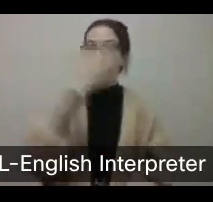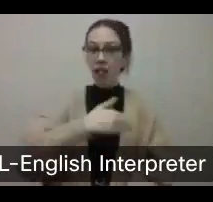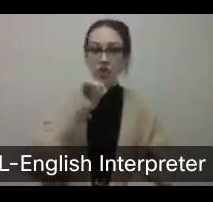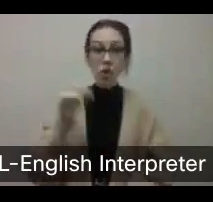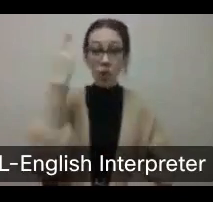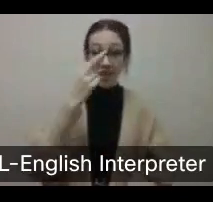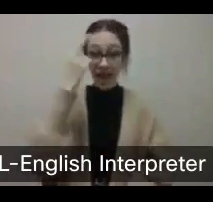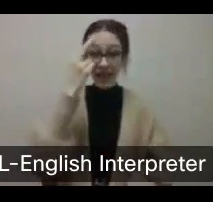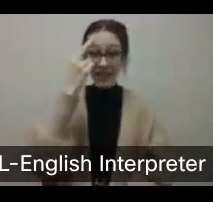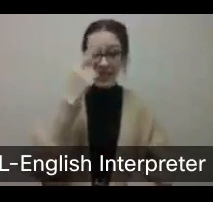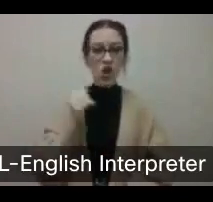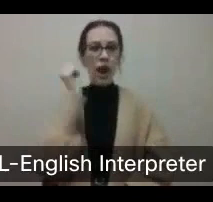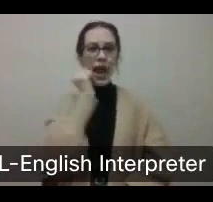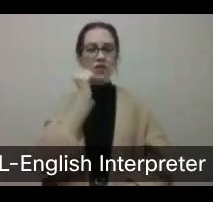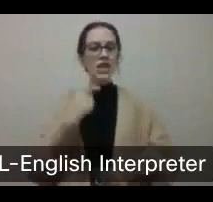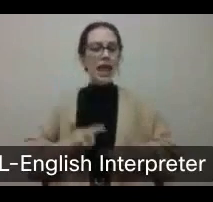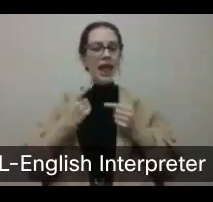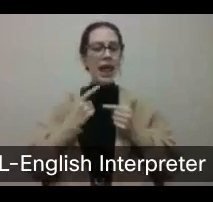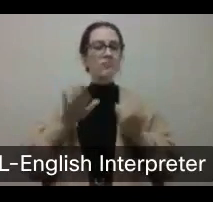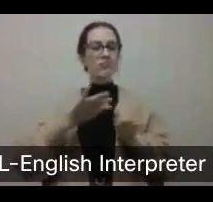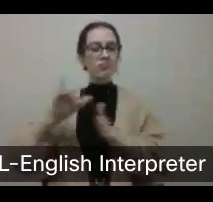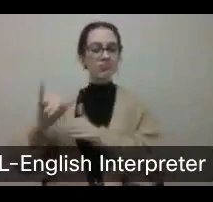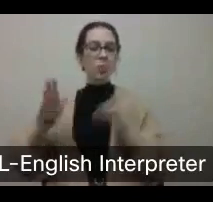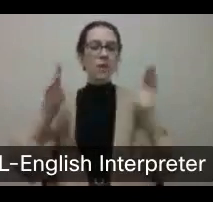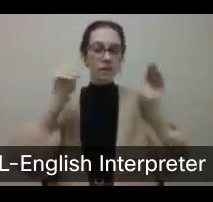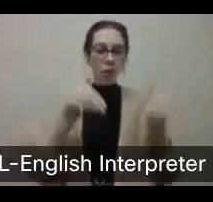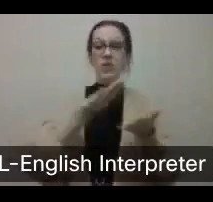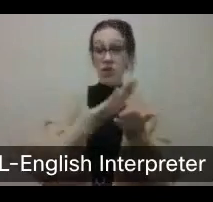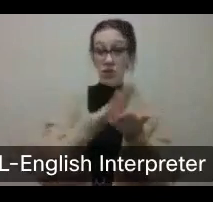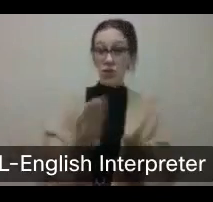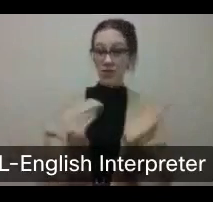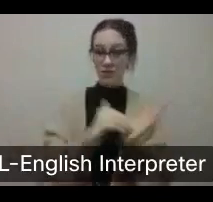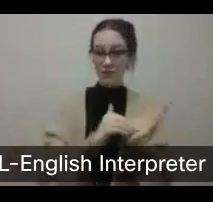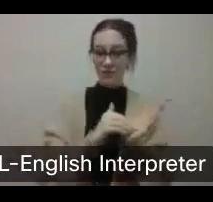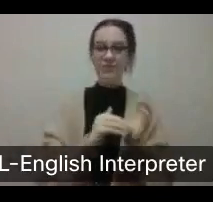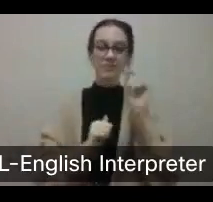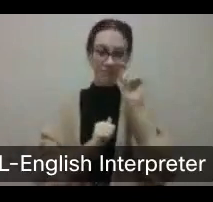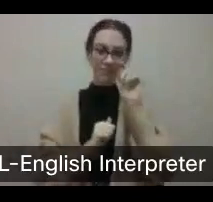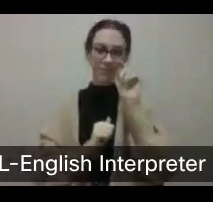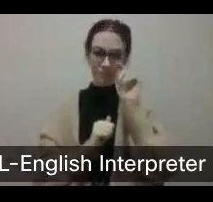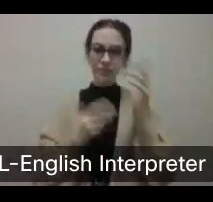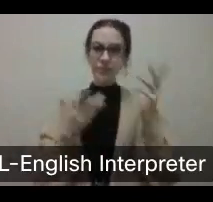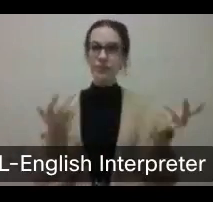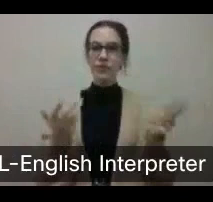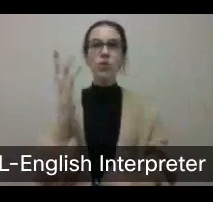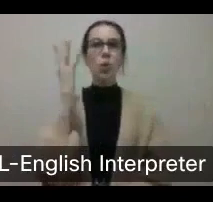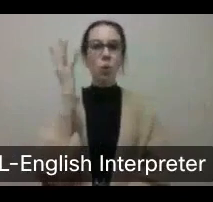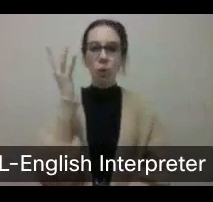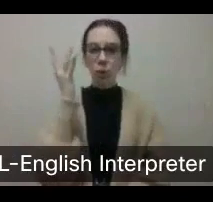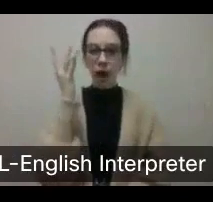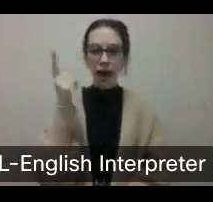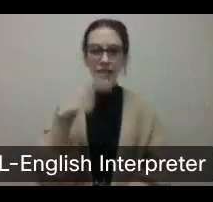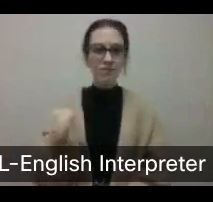lives back to paraphrasing in an academic context. So why do you think we are asked